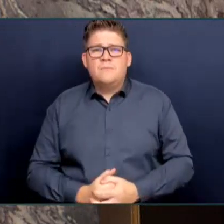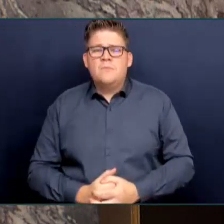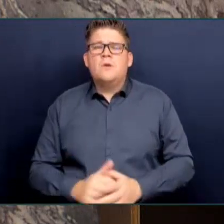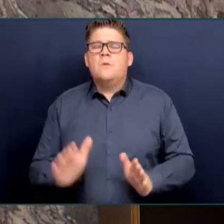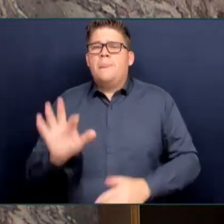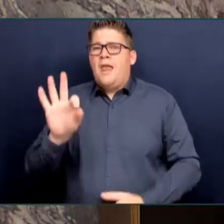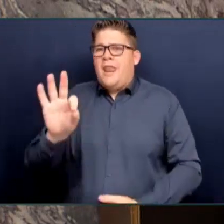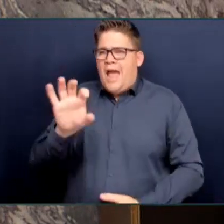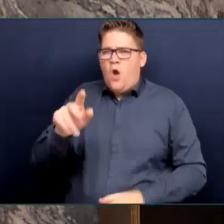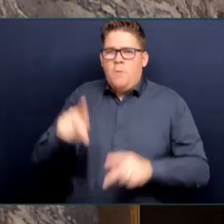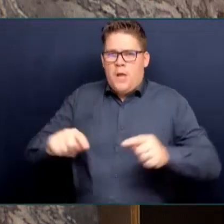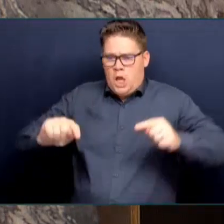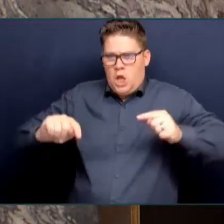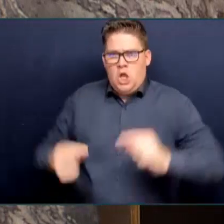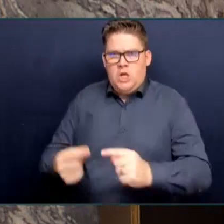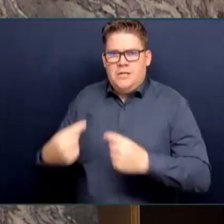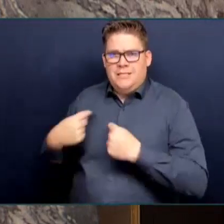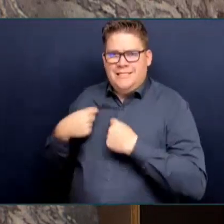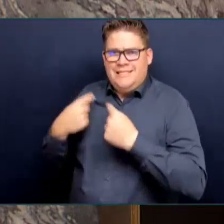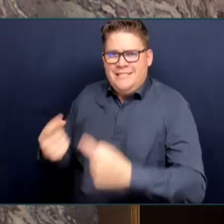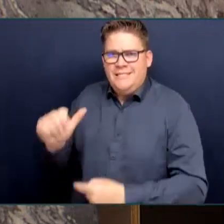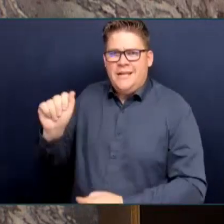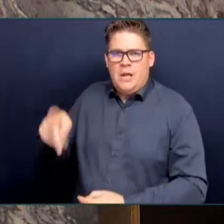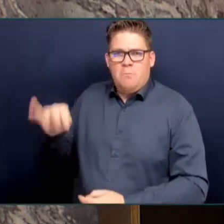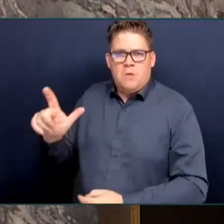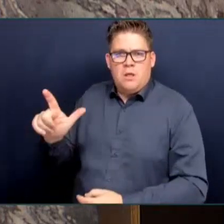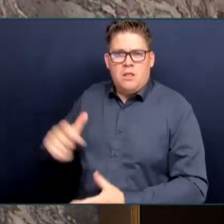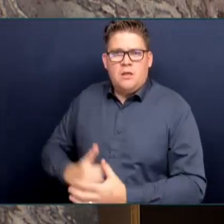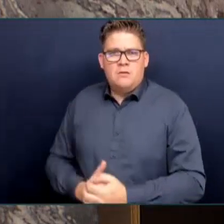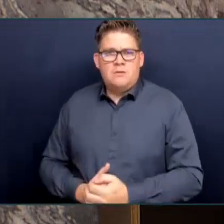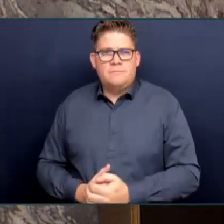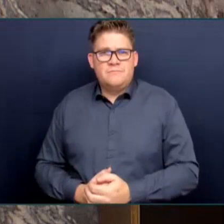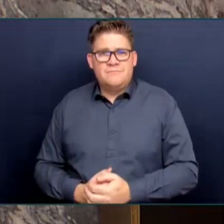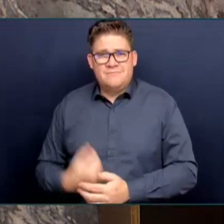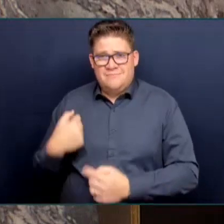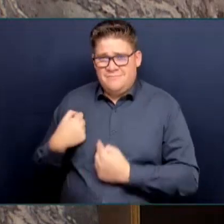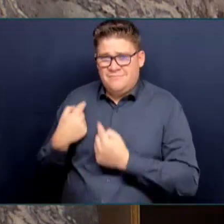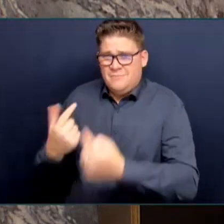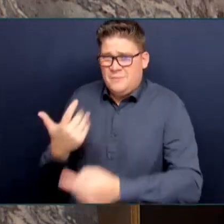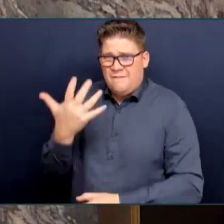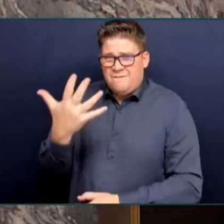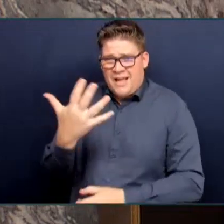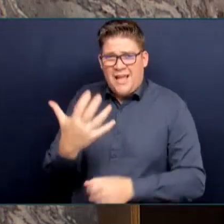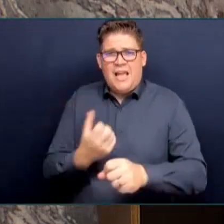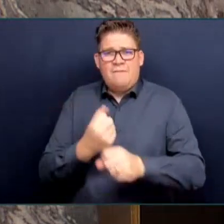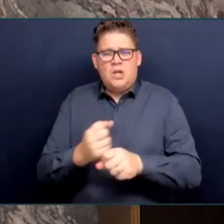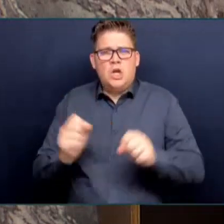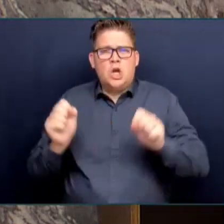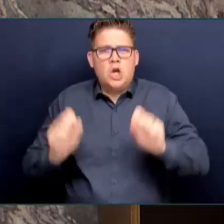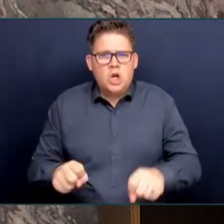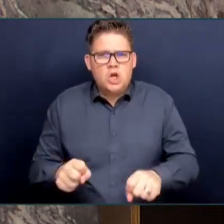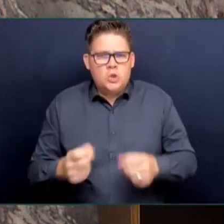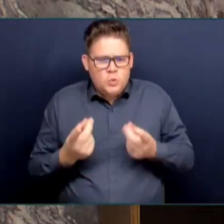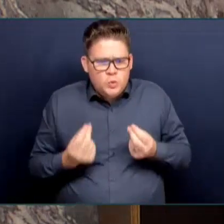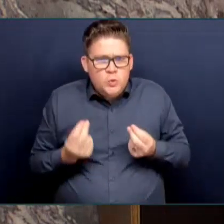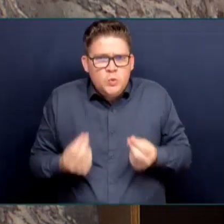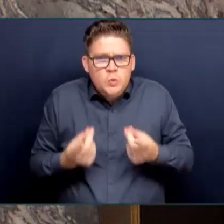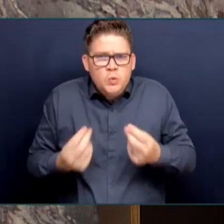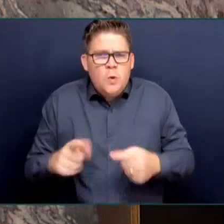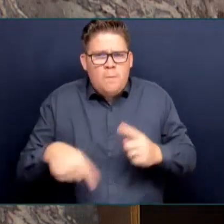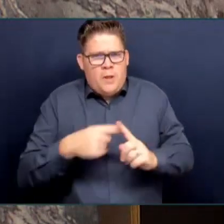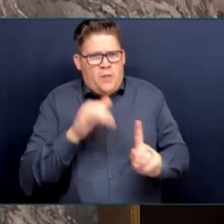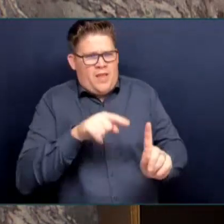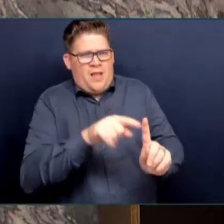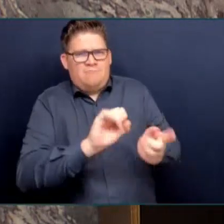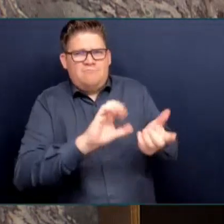taken action, but he didn't. He didn't make victims the priority. Why? Because repeat offenders